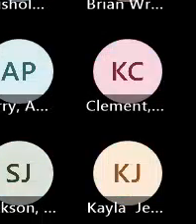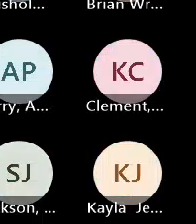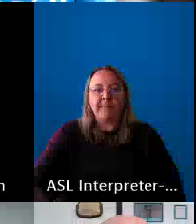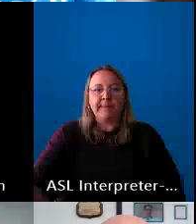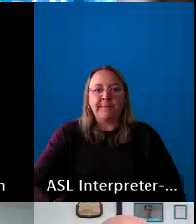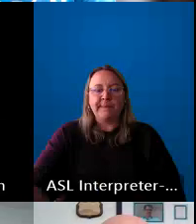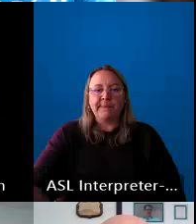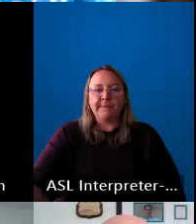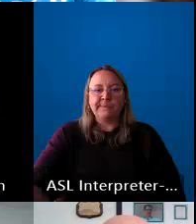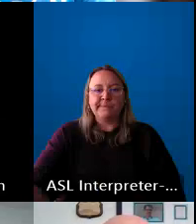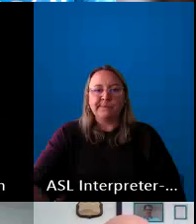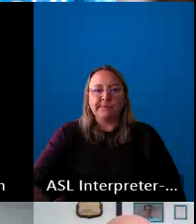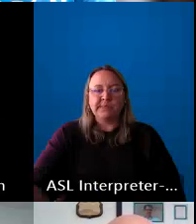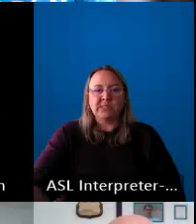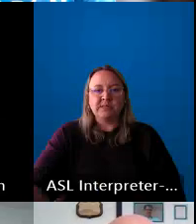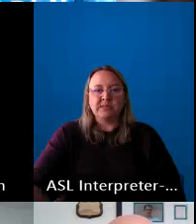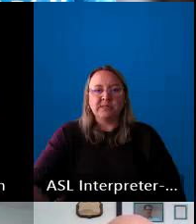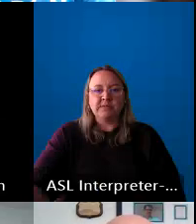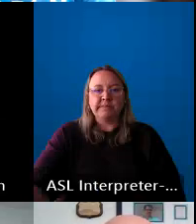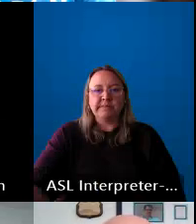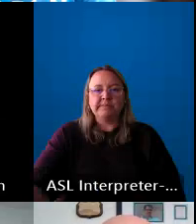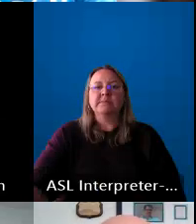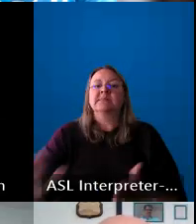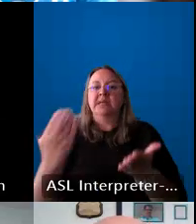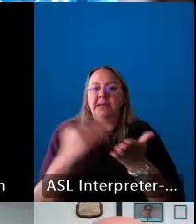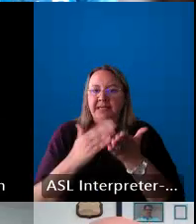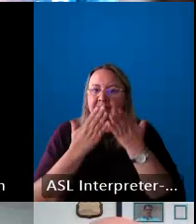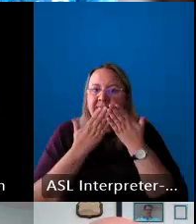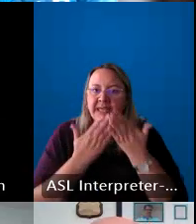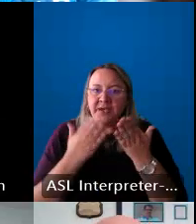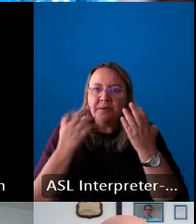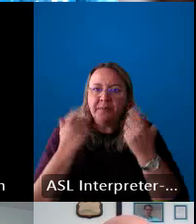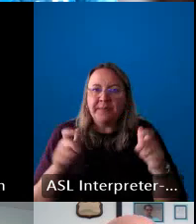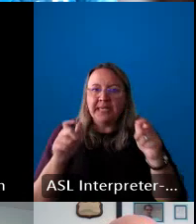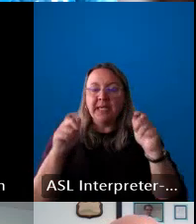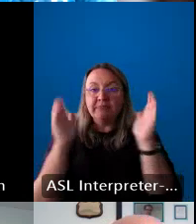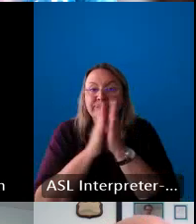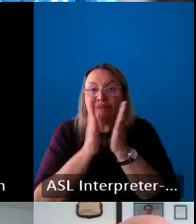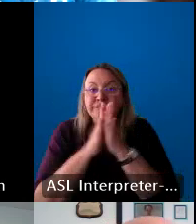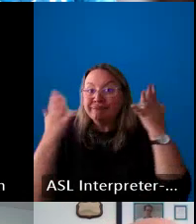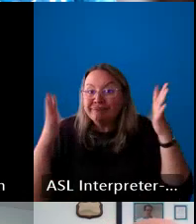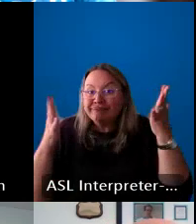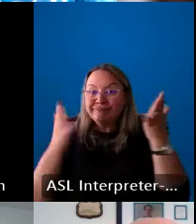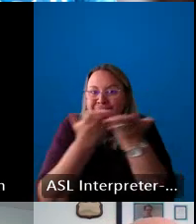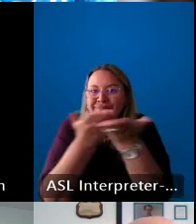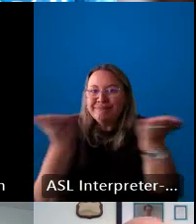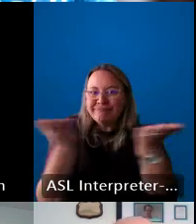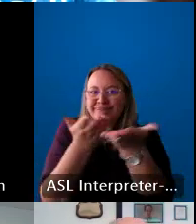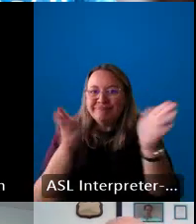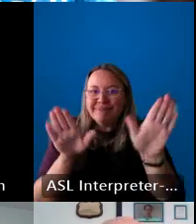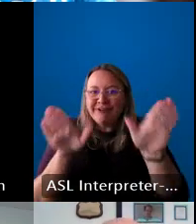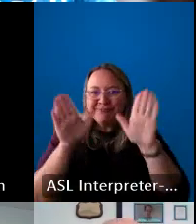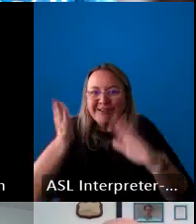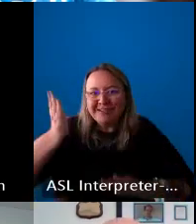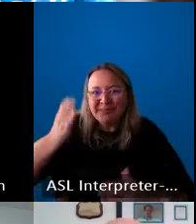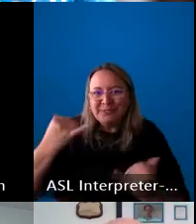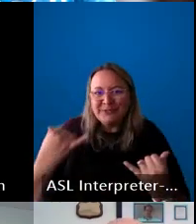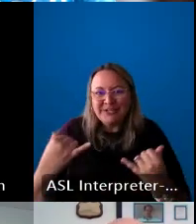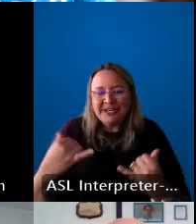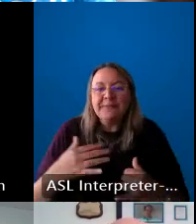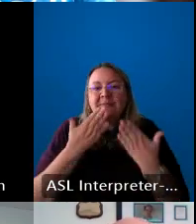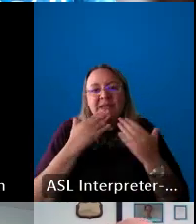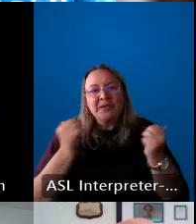So want to say again, everyone give a huge digital round of applause to our amazing speakers today. We want to